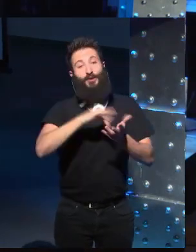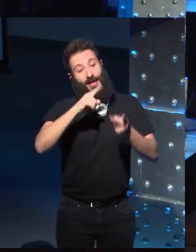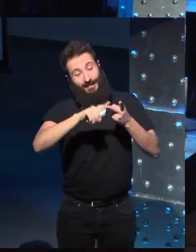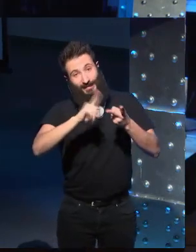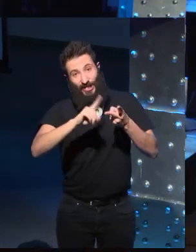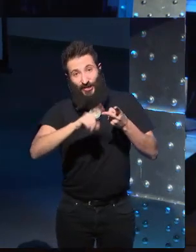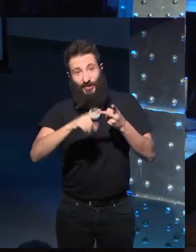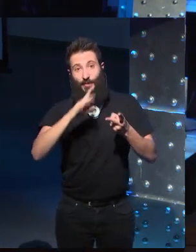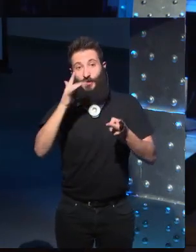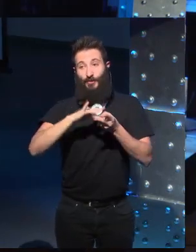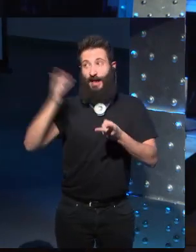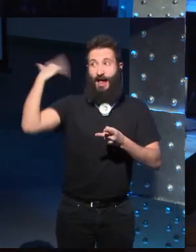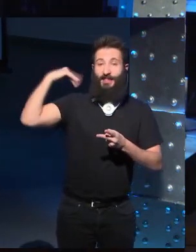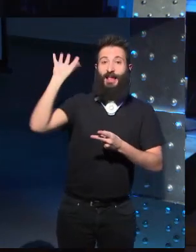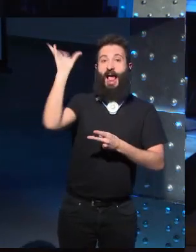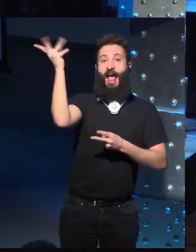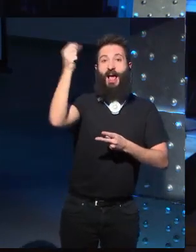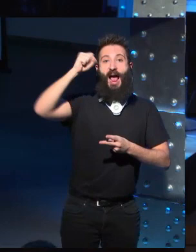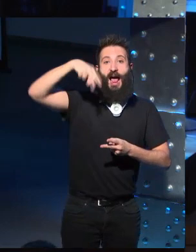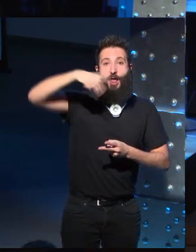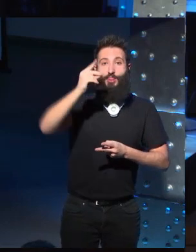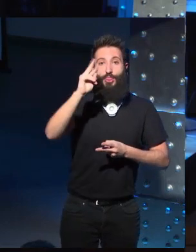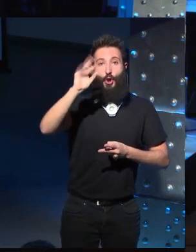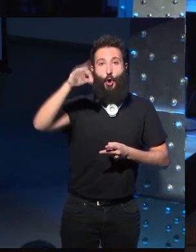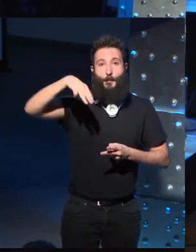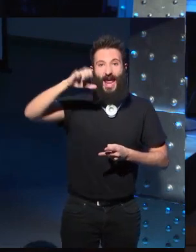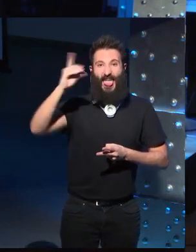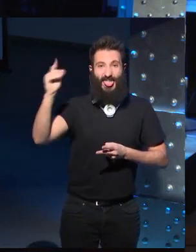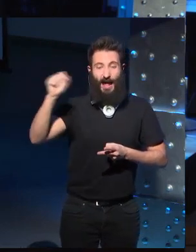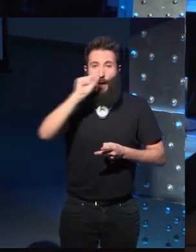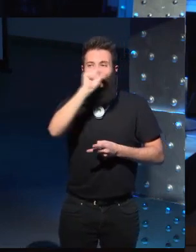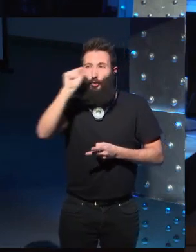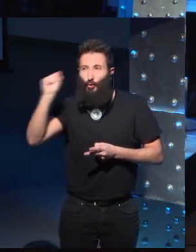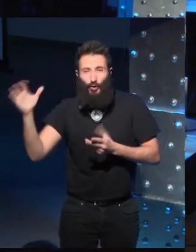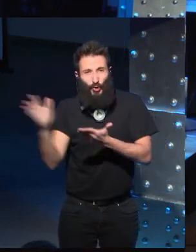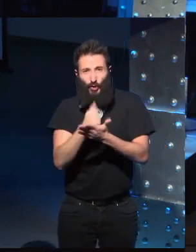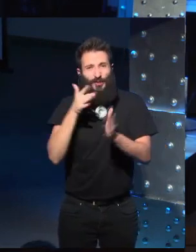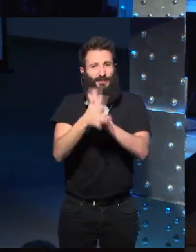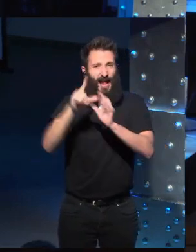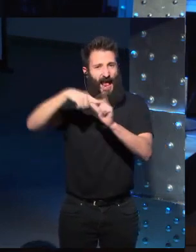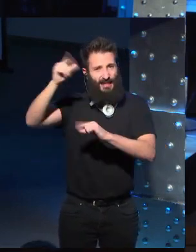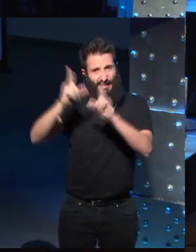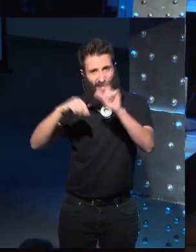you Andromeda, all the dots that you could see around were stars. This is